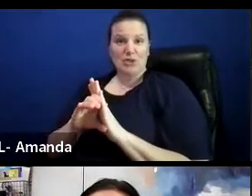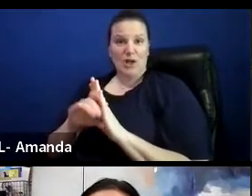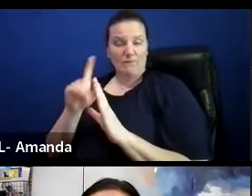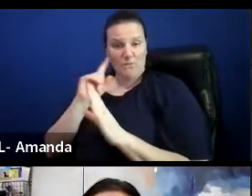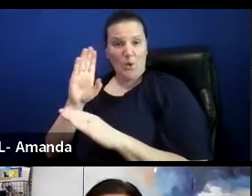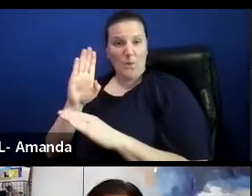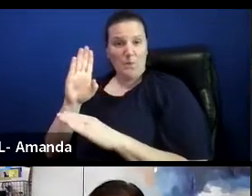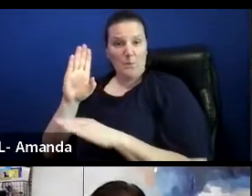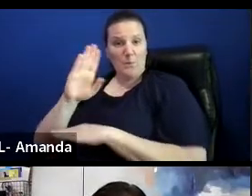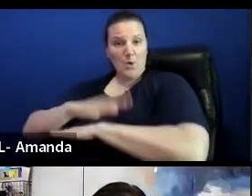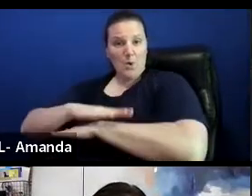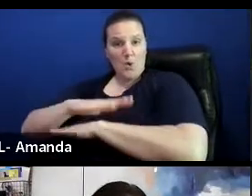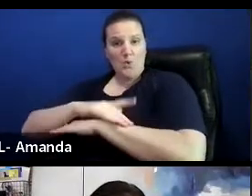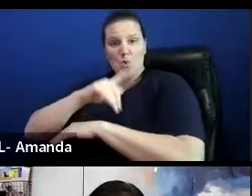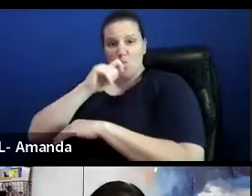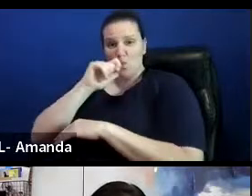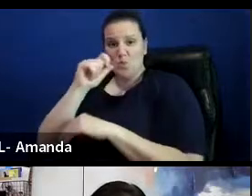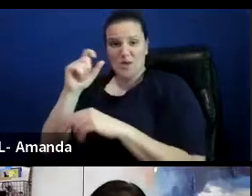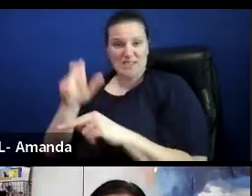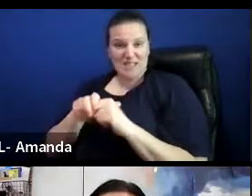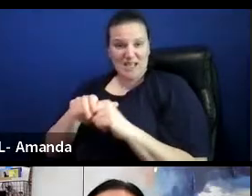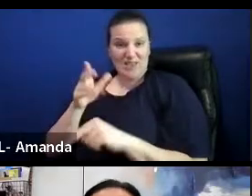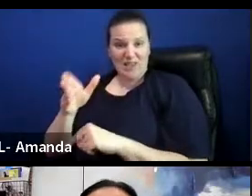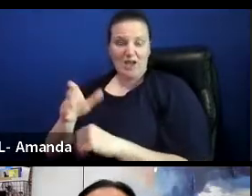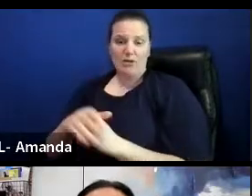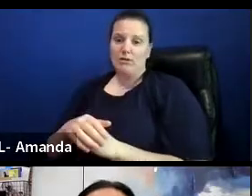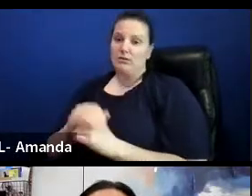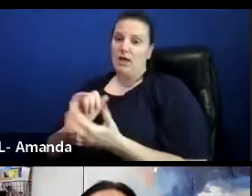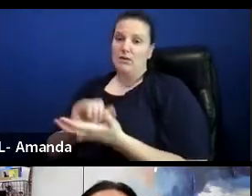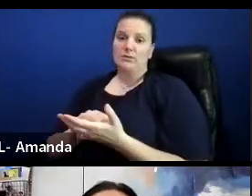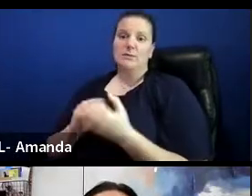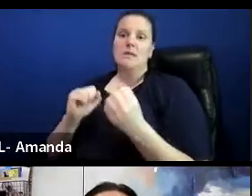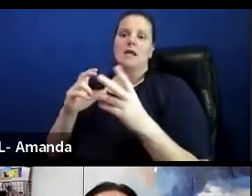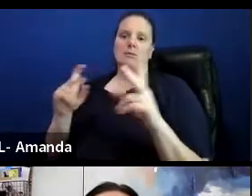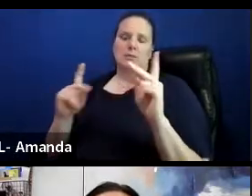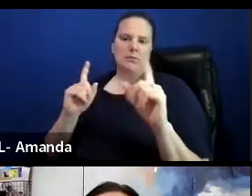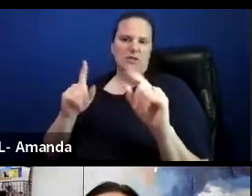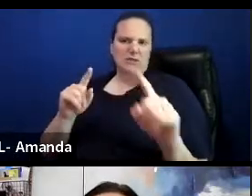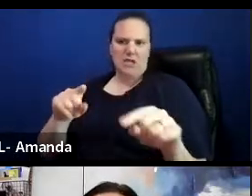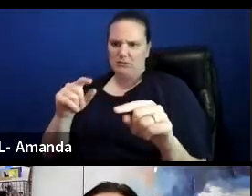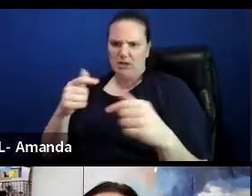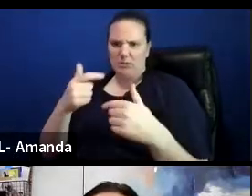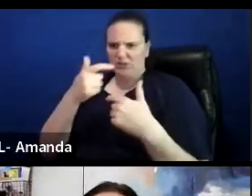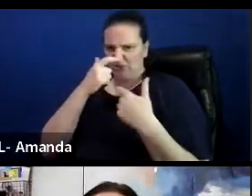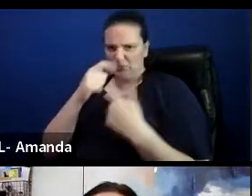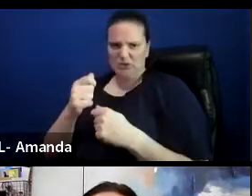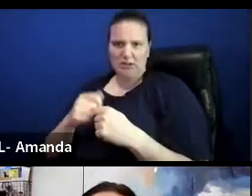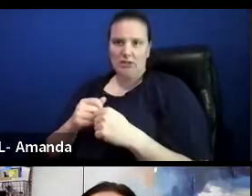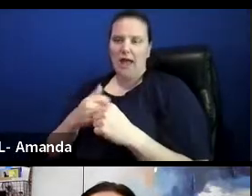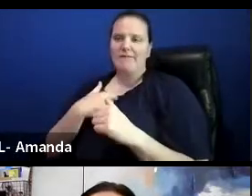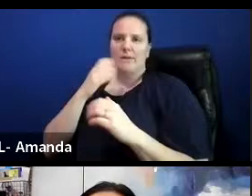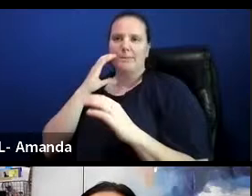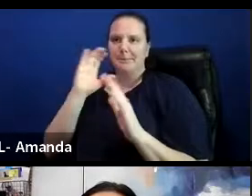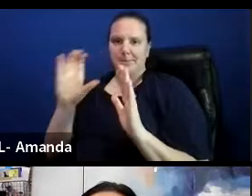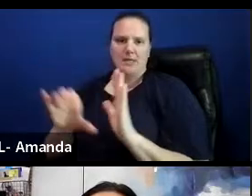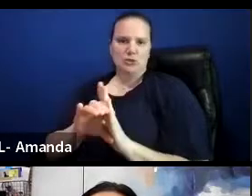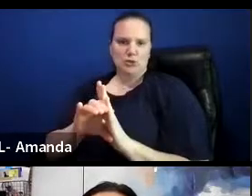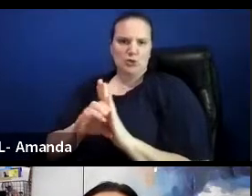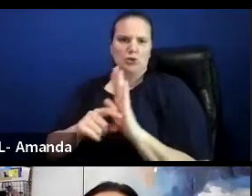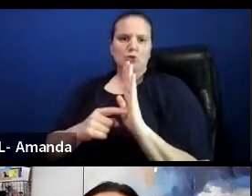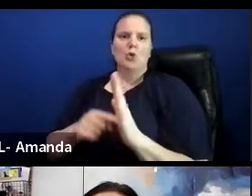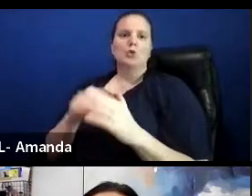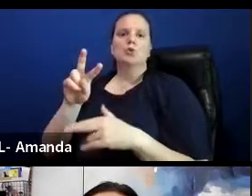booth and who was sitting there. And I think it was very well attended and very interesting. I've got a picture of it, but it shows two